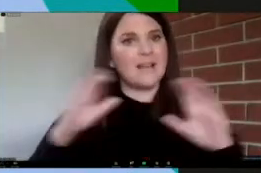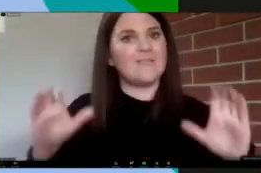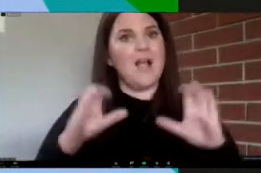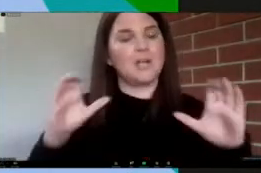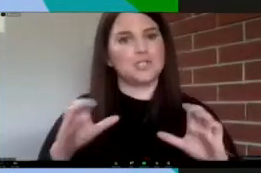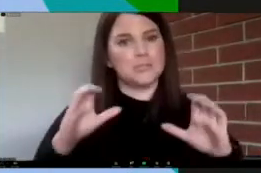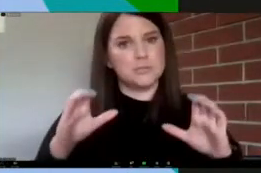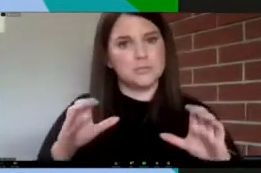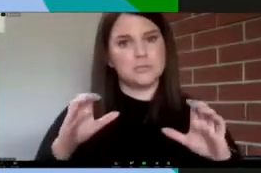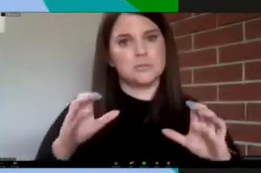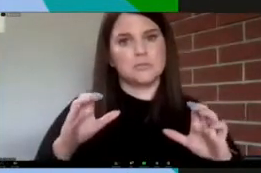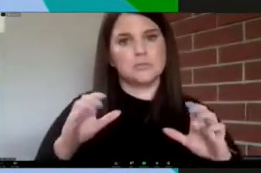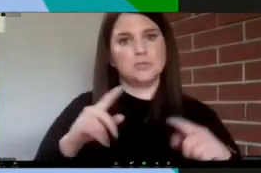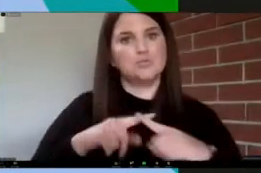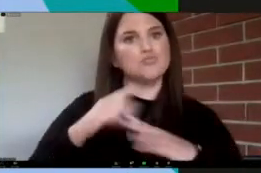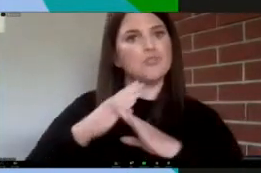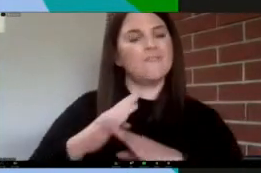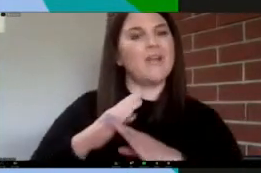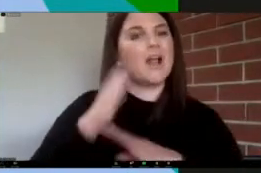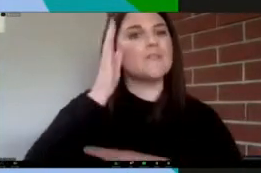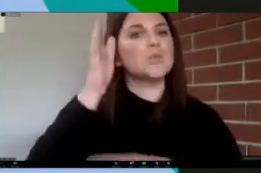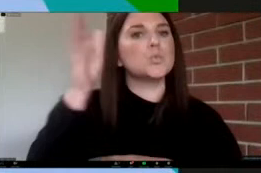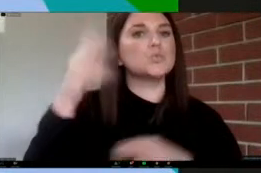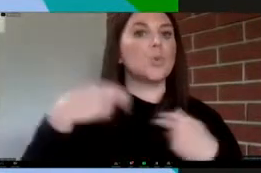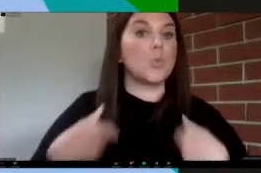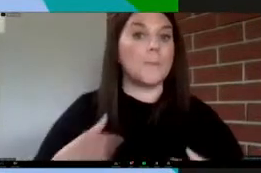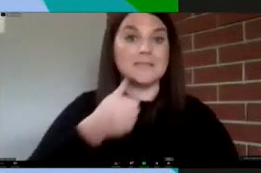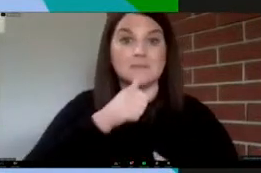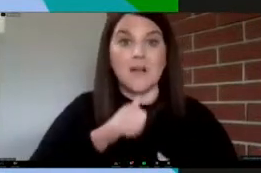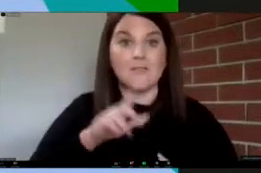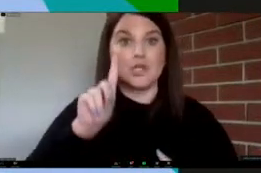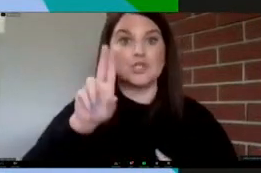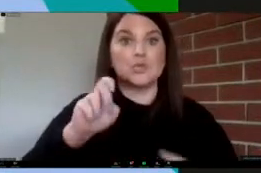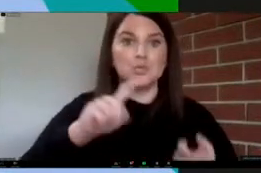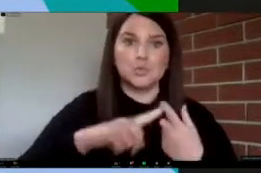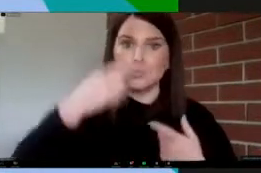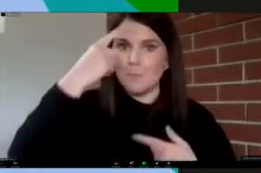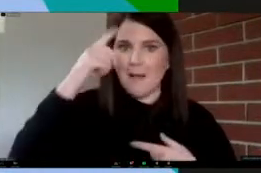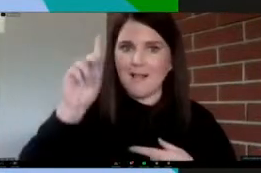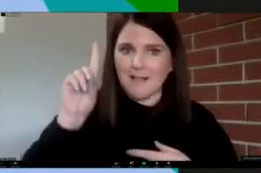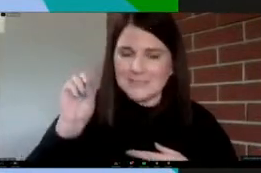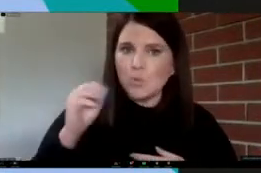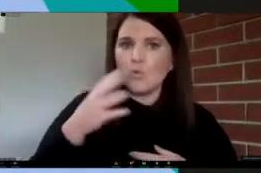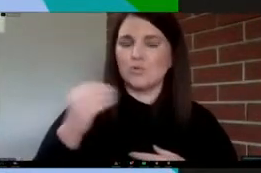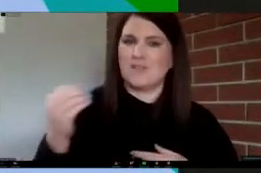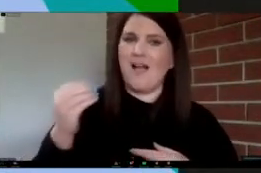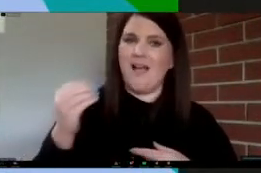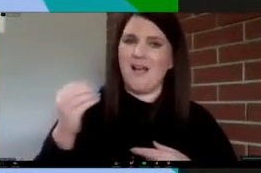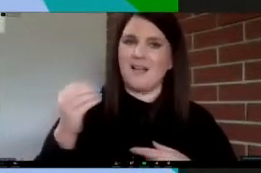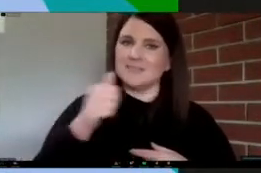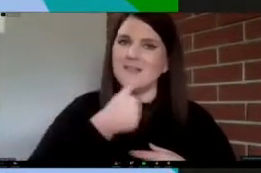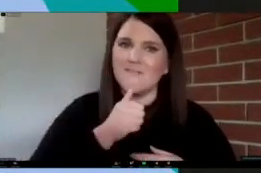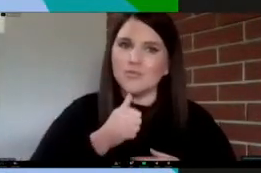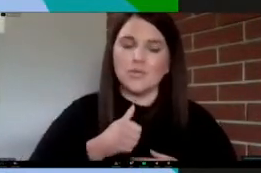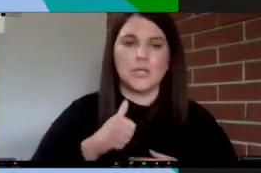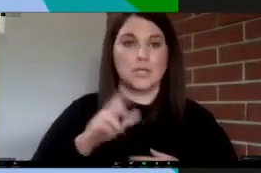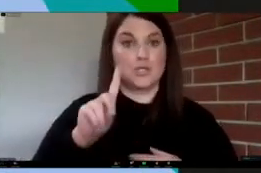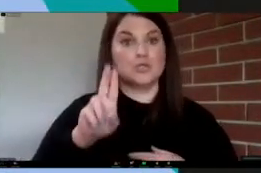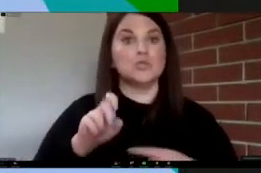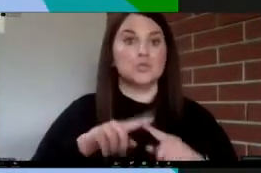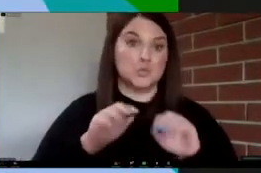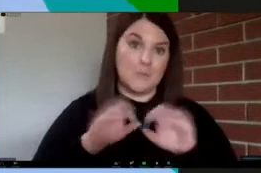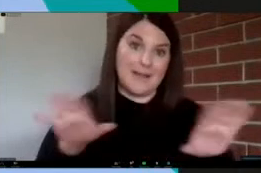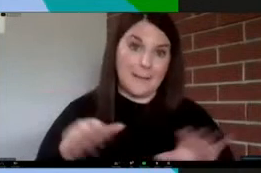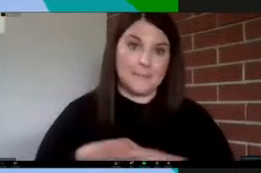avert future human suffering due to mental health disorders and addictions stemming from the impacts of the pandemic.